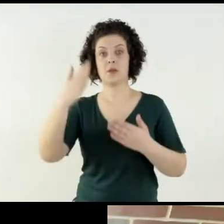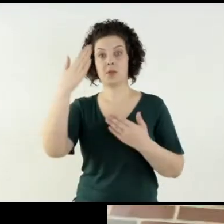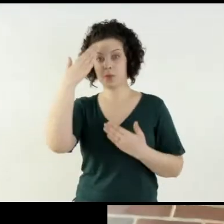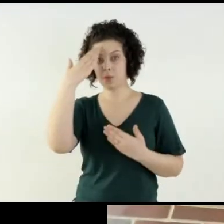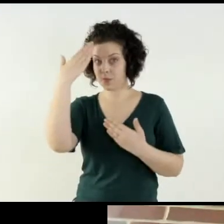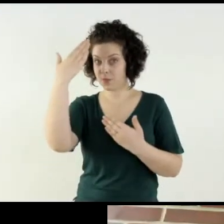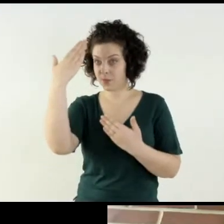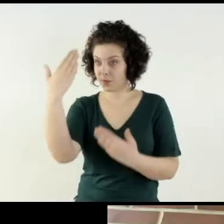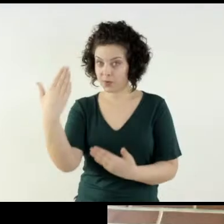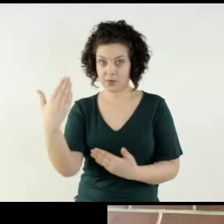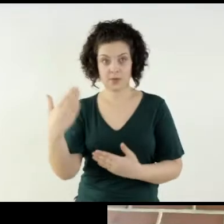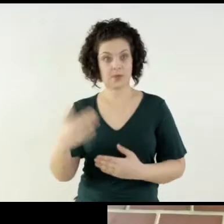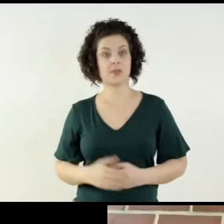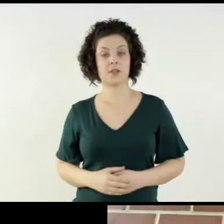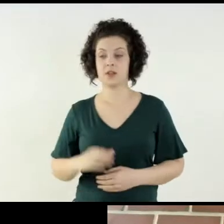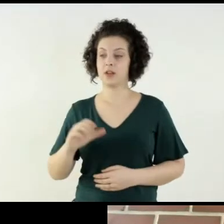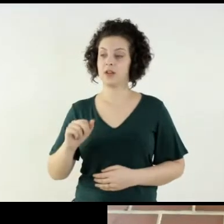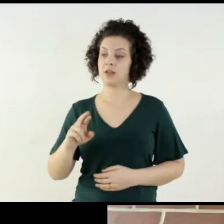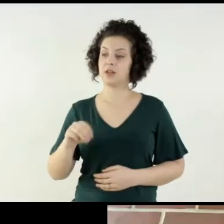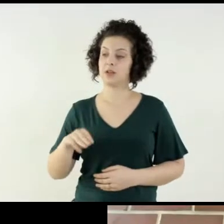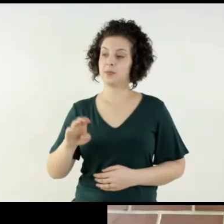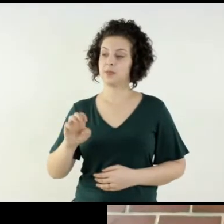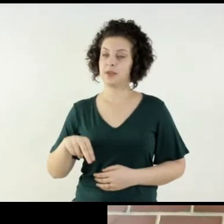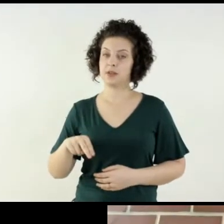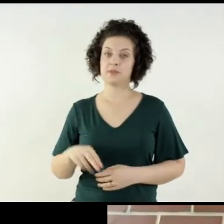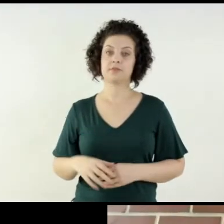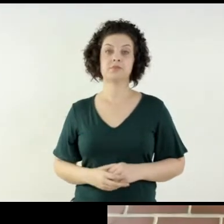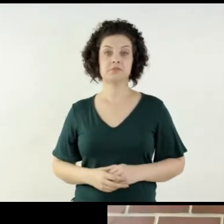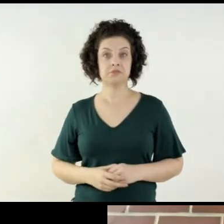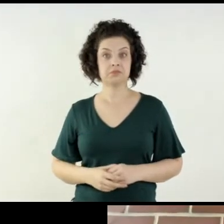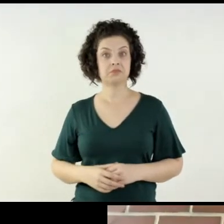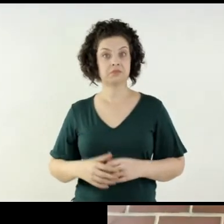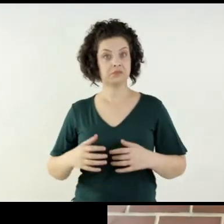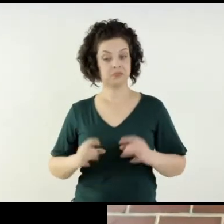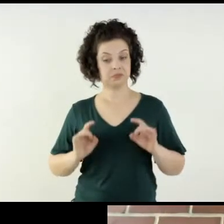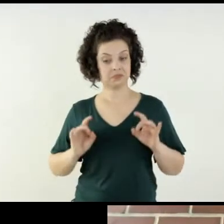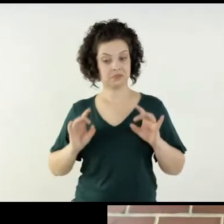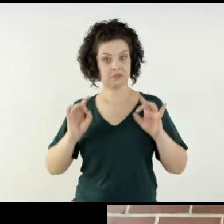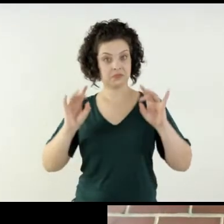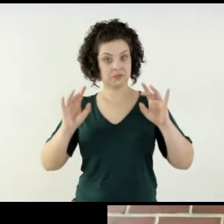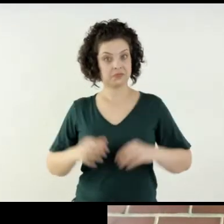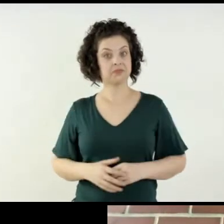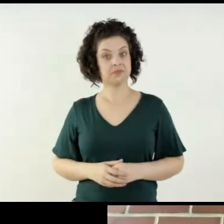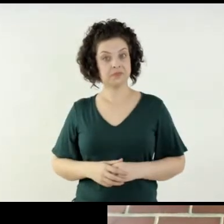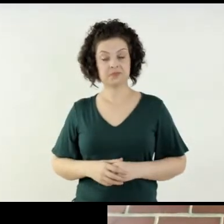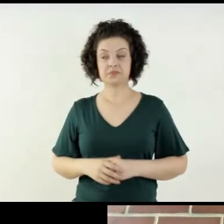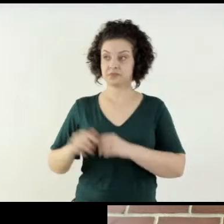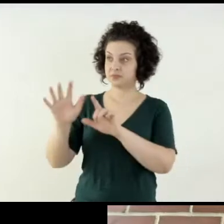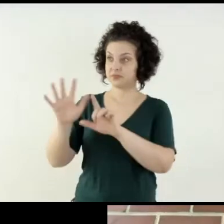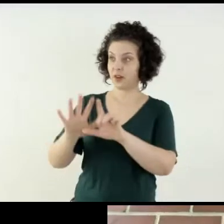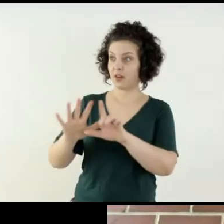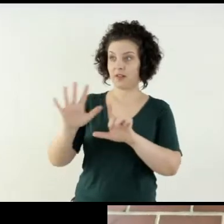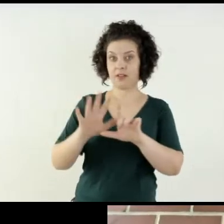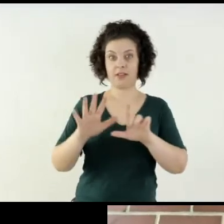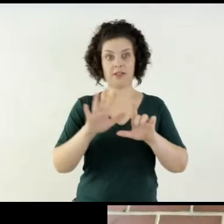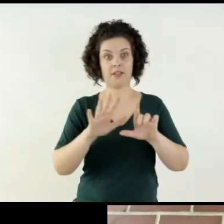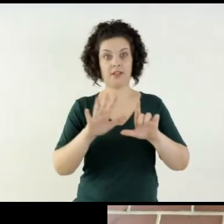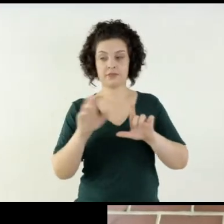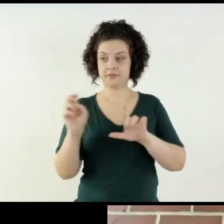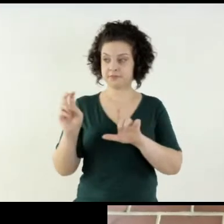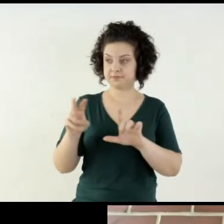It's such a treat to actually look at these images and hear you speak and see it through your